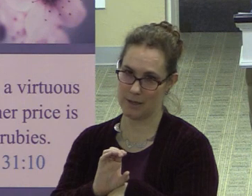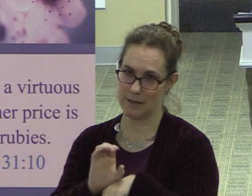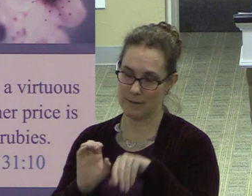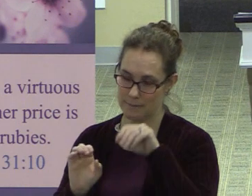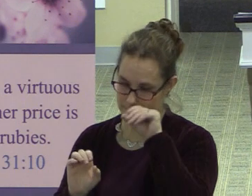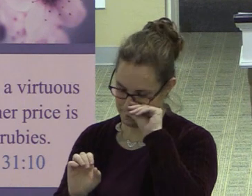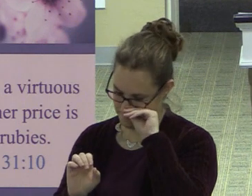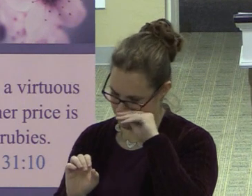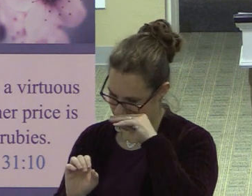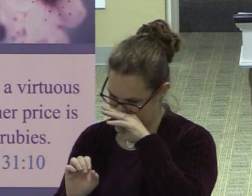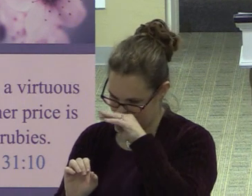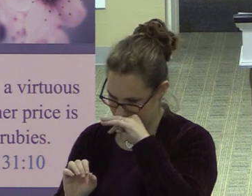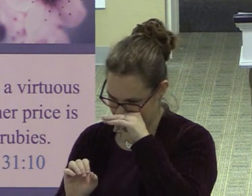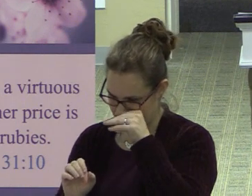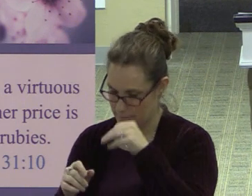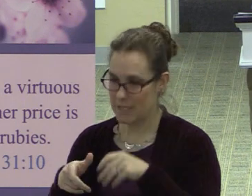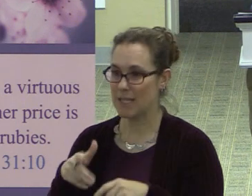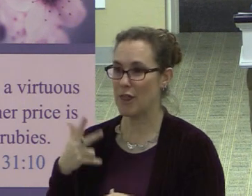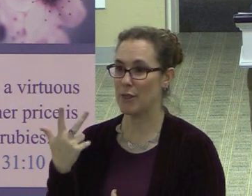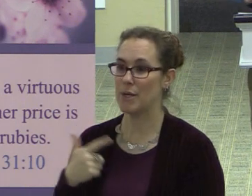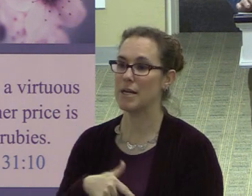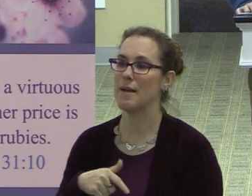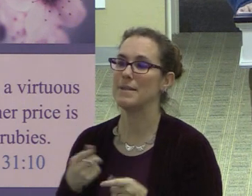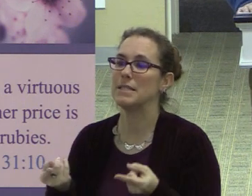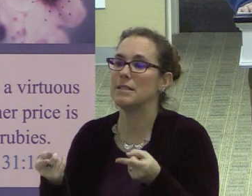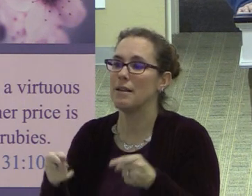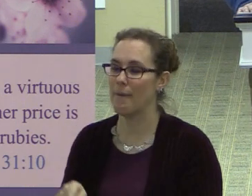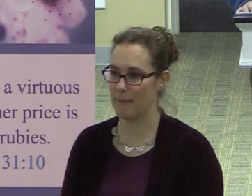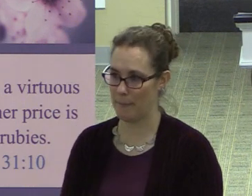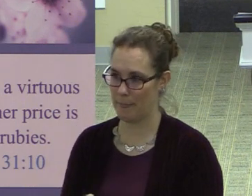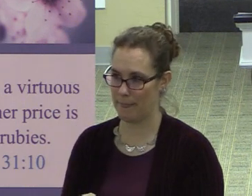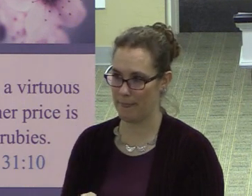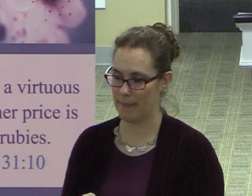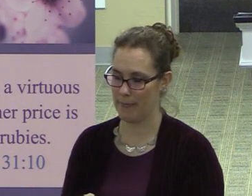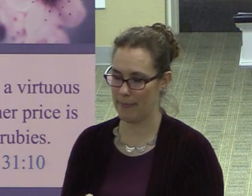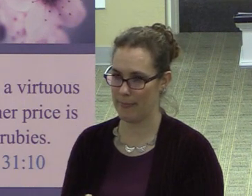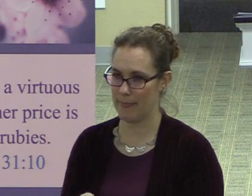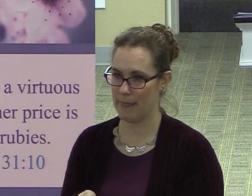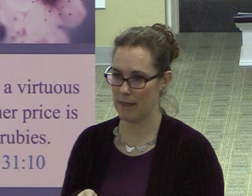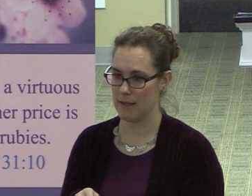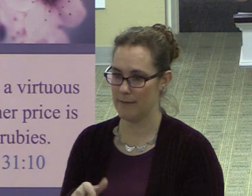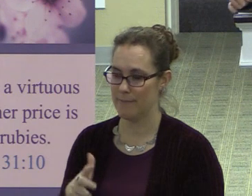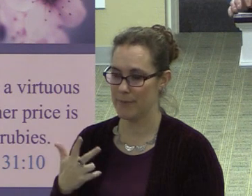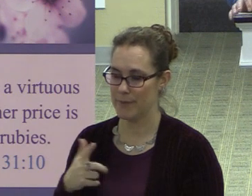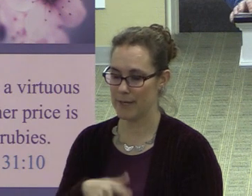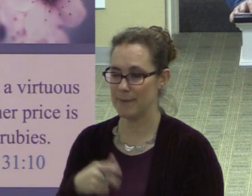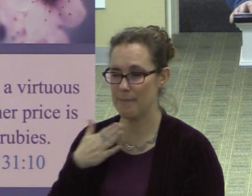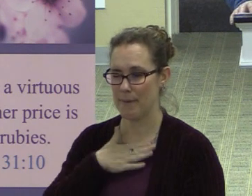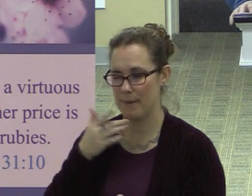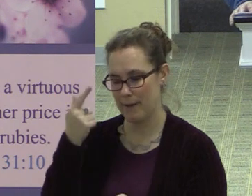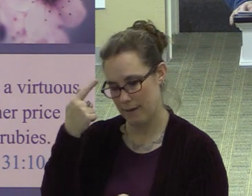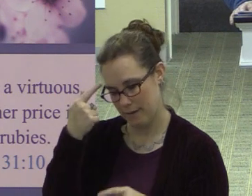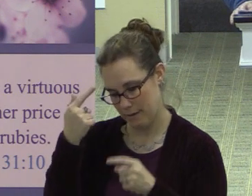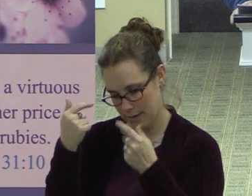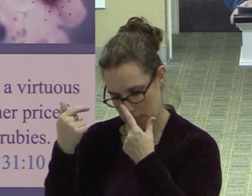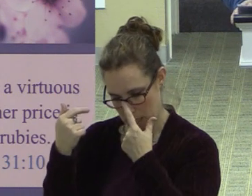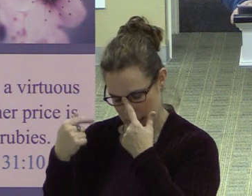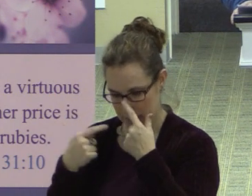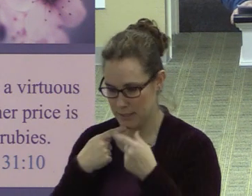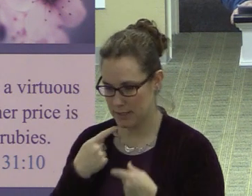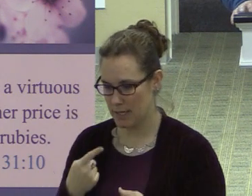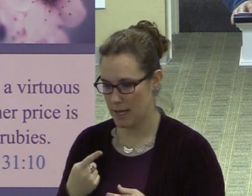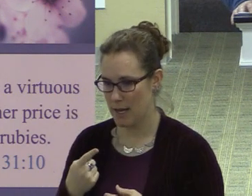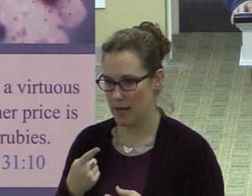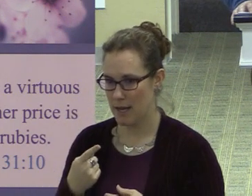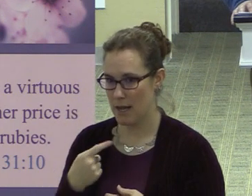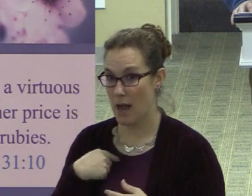is this is the third time this has happened. At least, it's just 3 times in my mind. And she said she